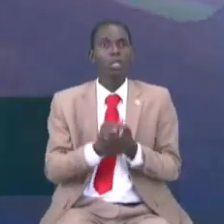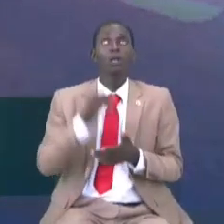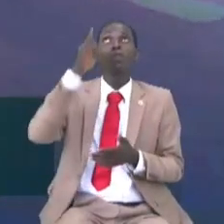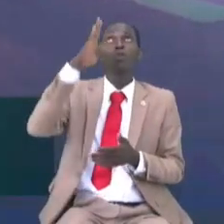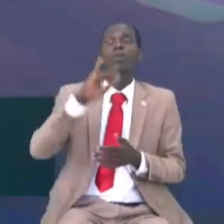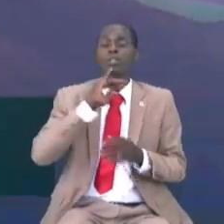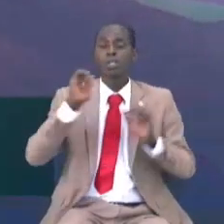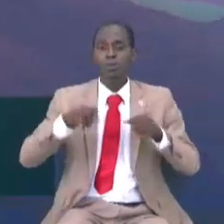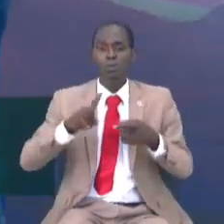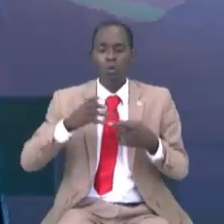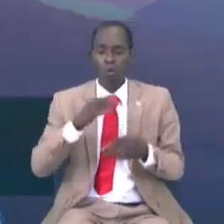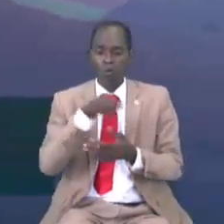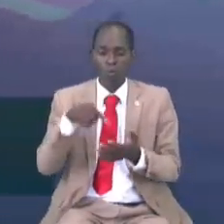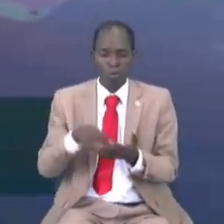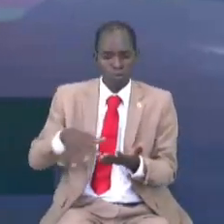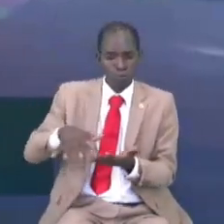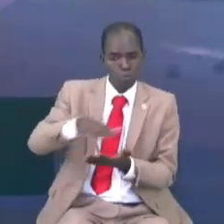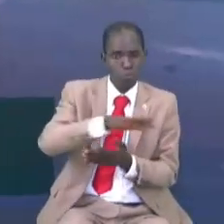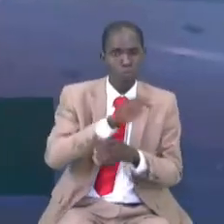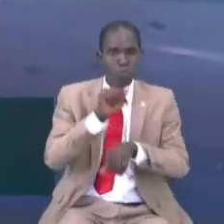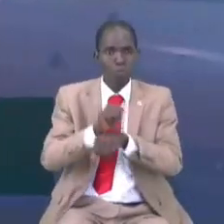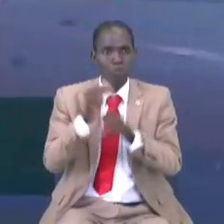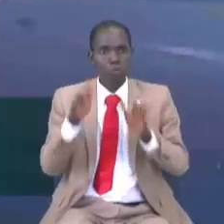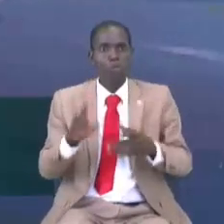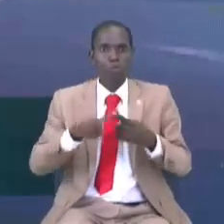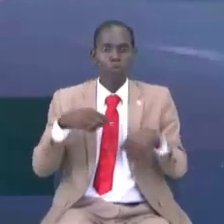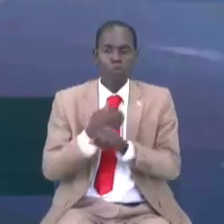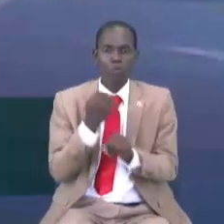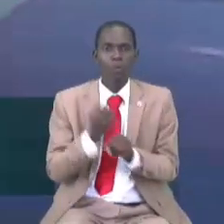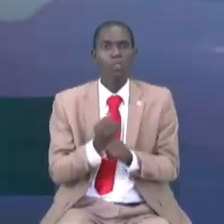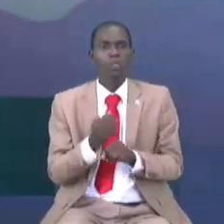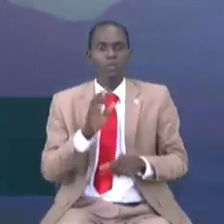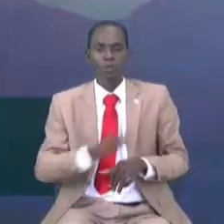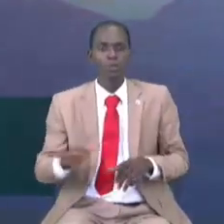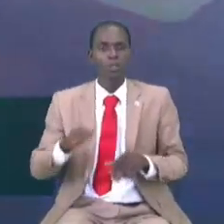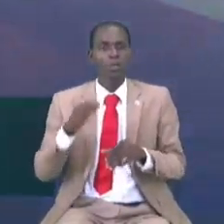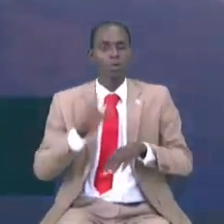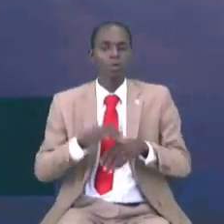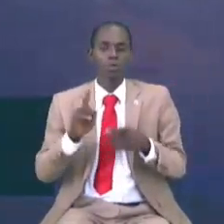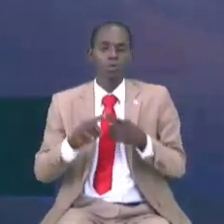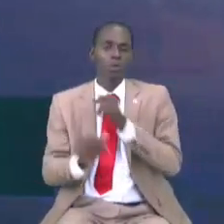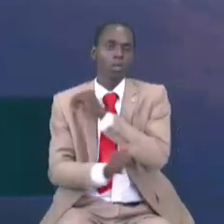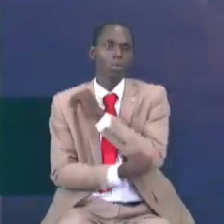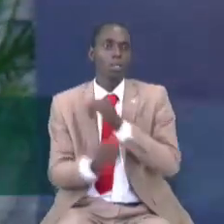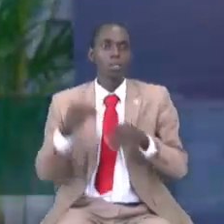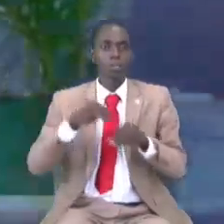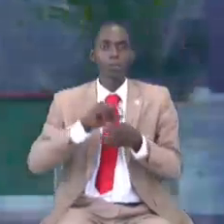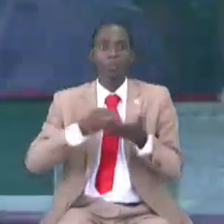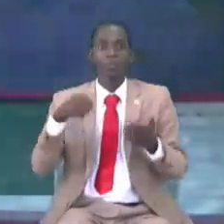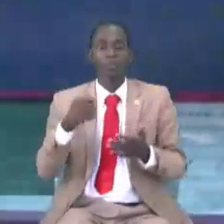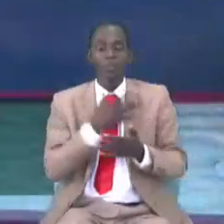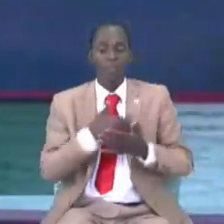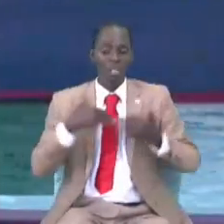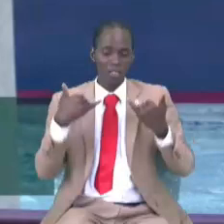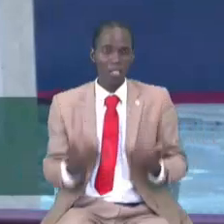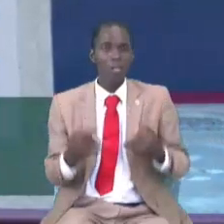Verse 10, in verse 10 now, and now also the axe is laid unto the